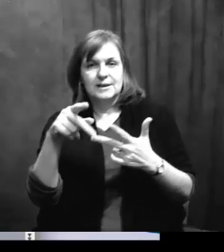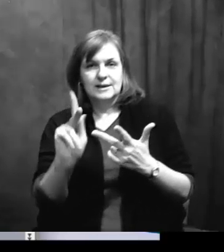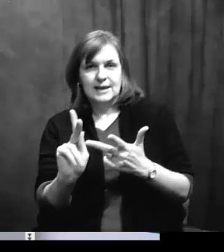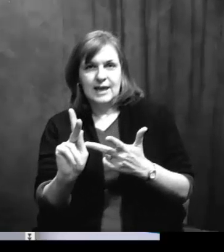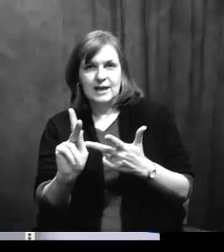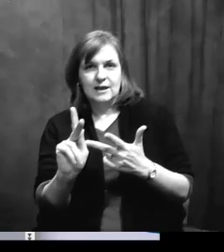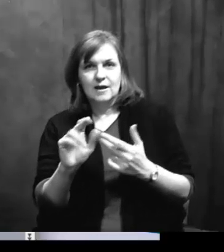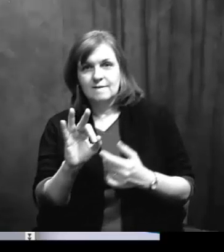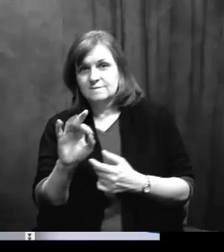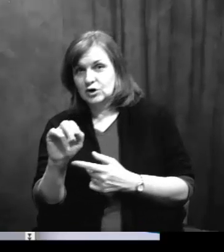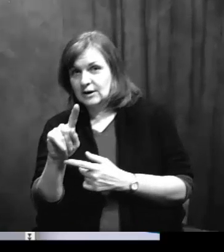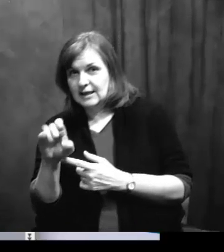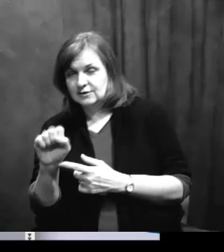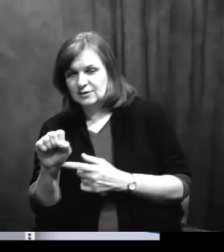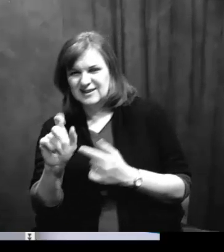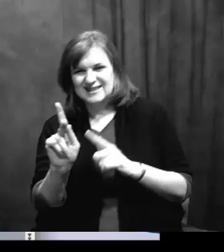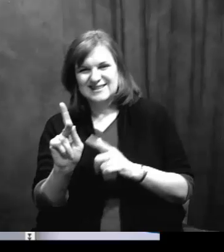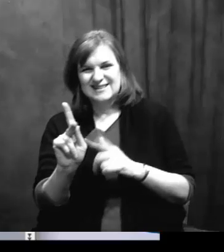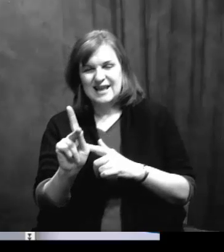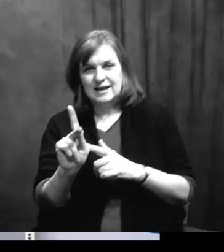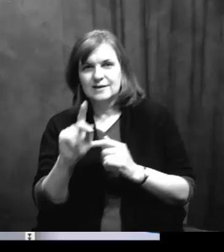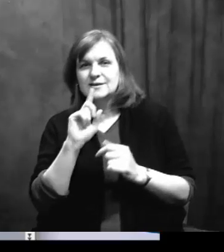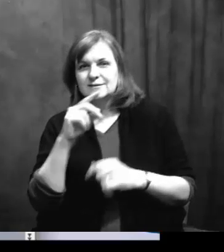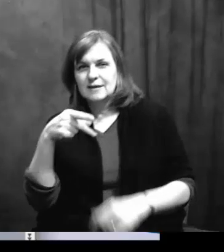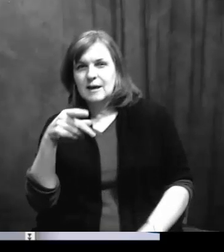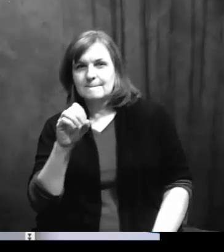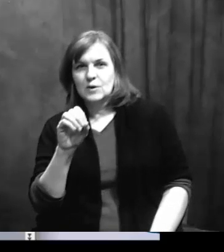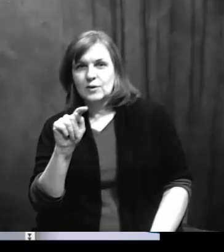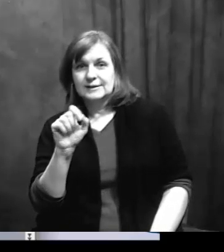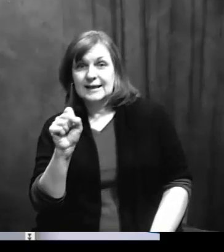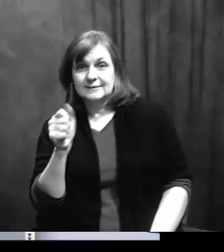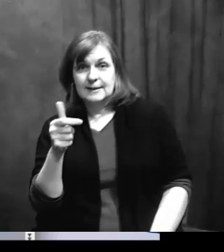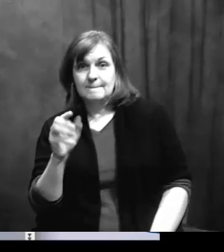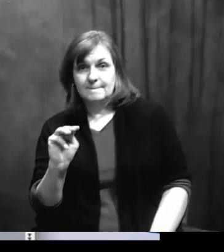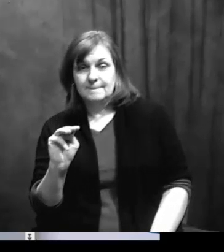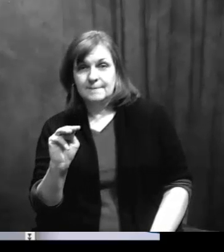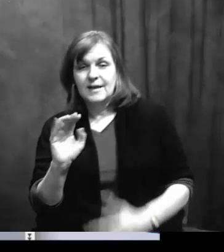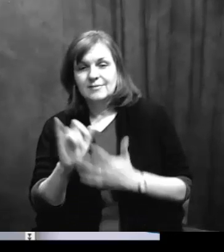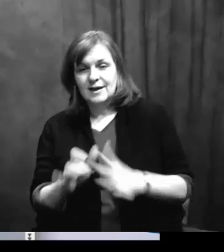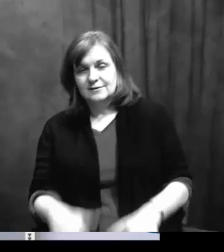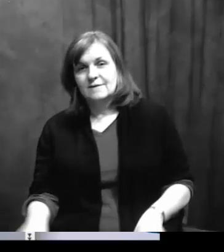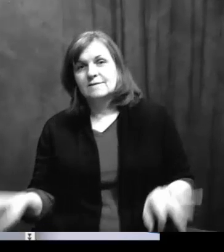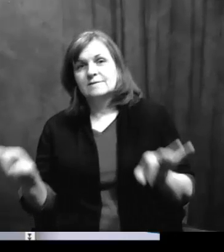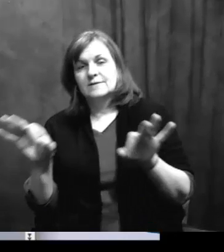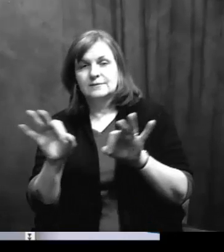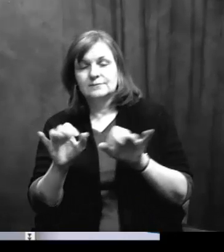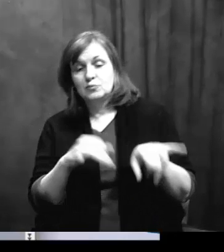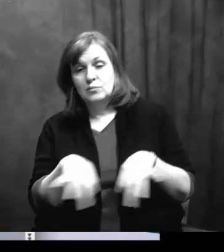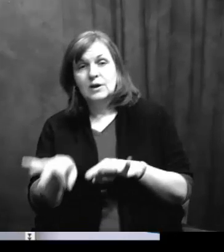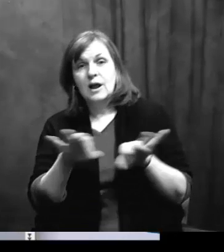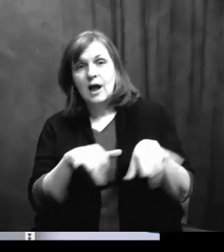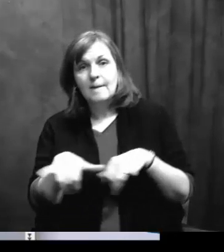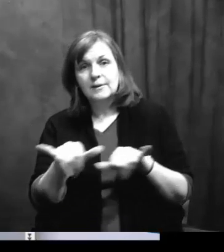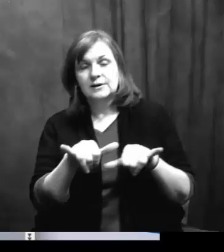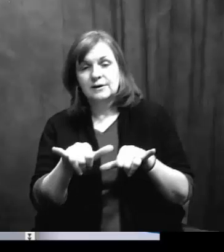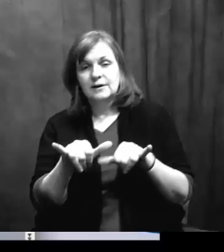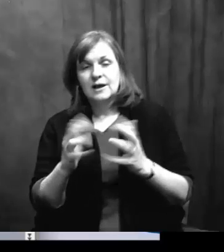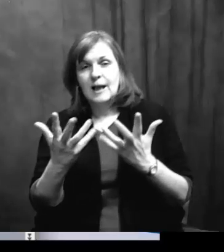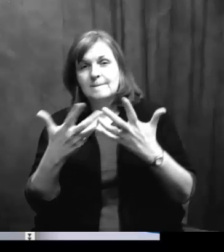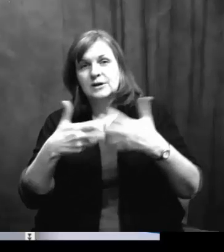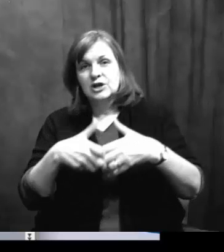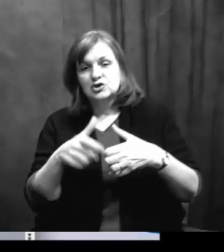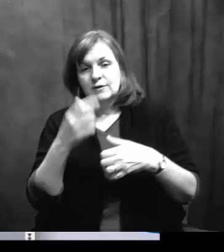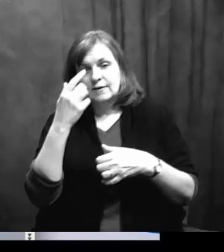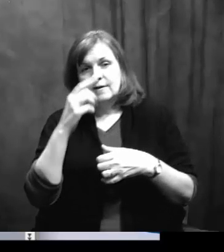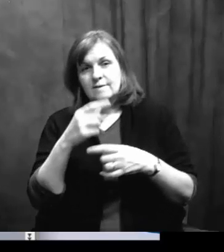we call Npk fertilizers, remember potassium is K, okay, that is a very